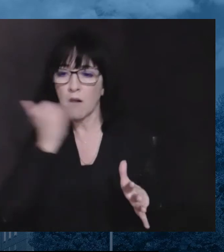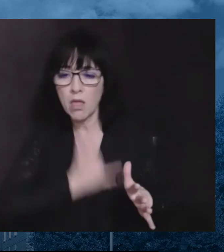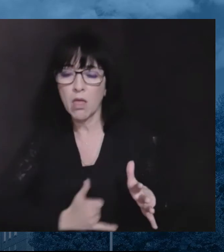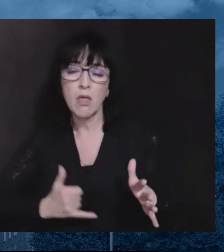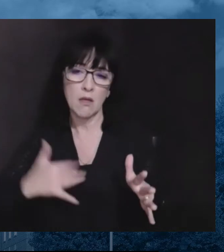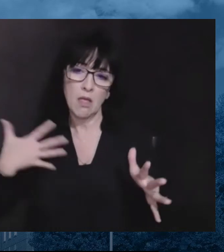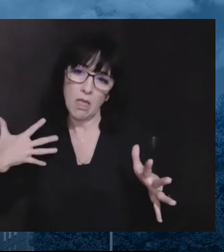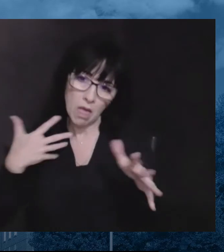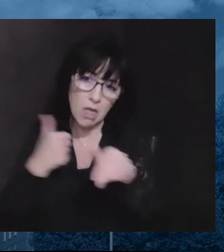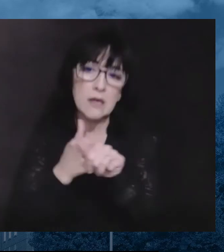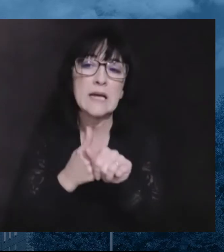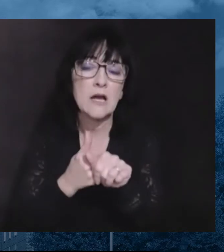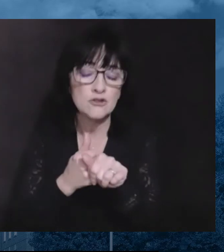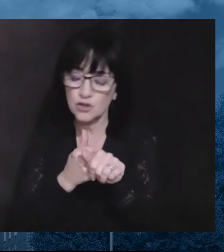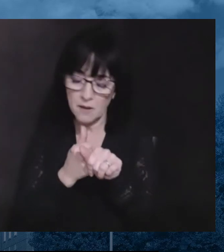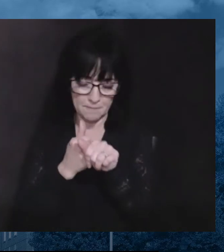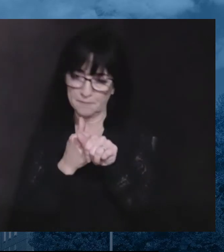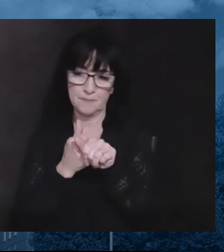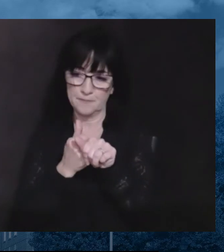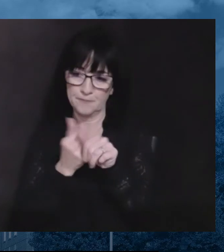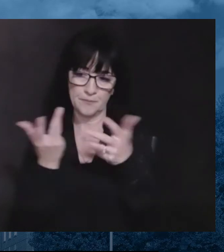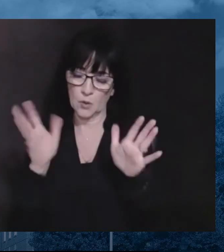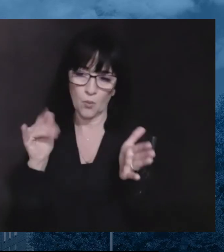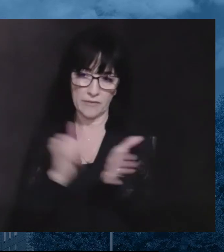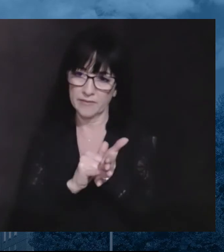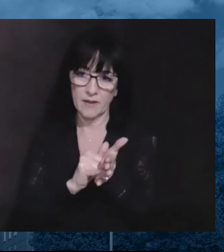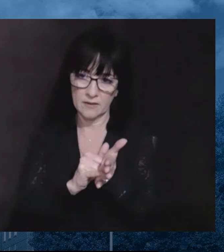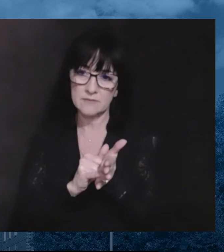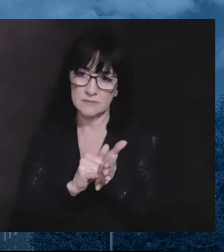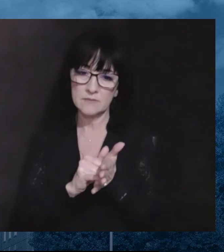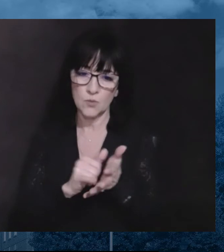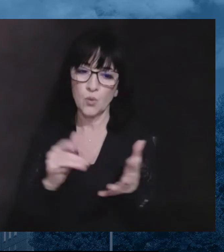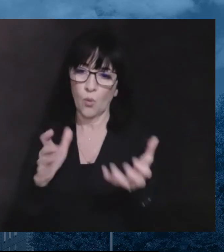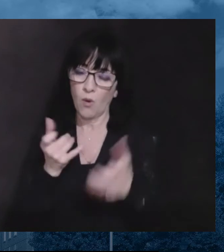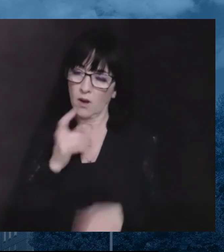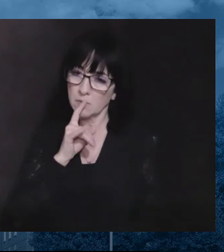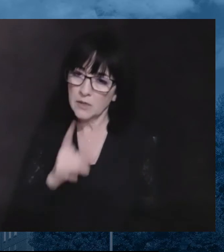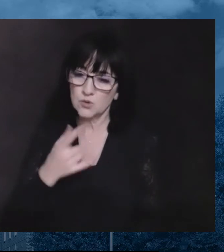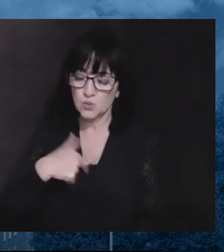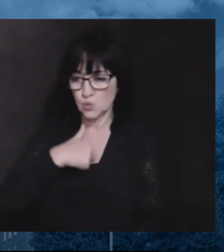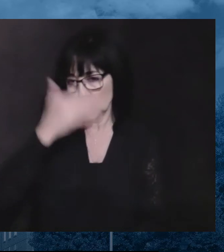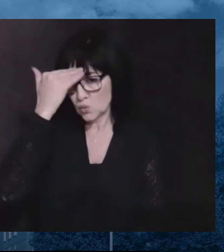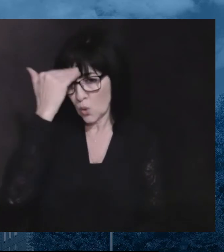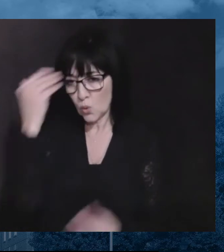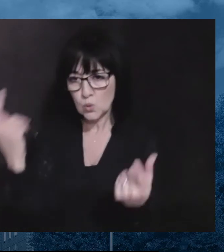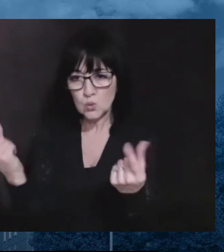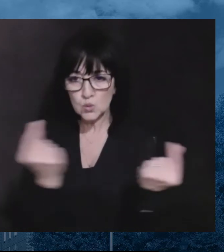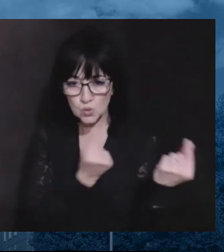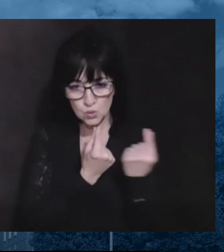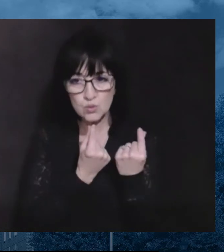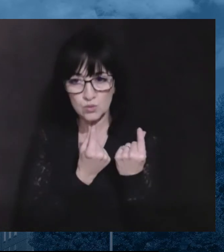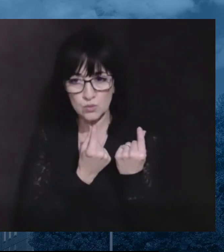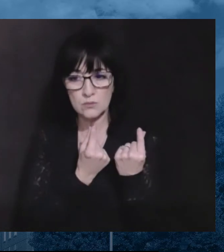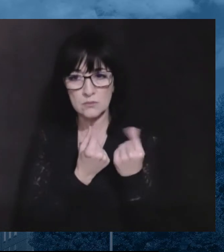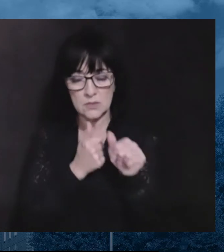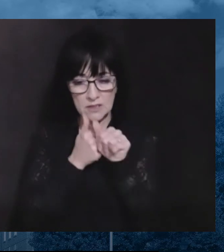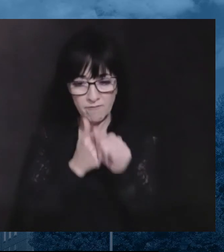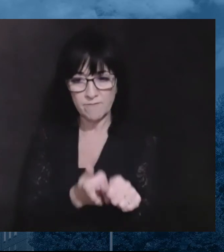startup challenges among our partners and internally, and be in that